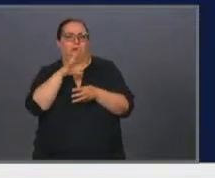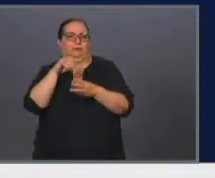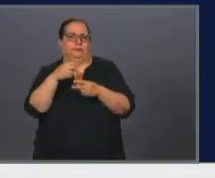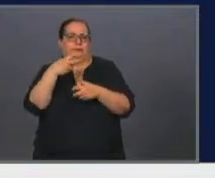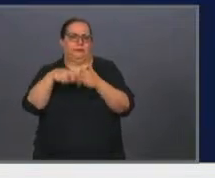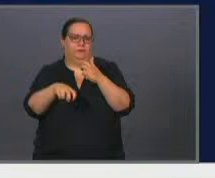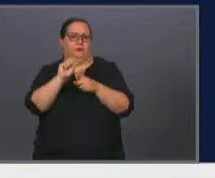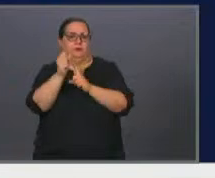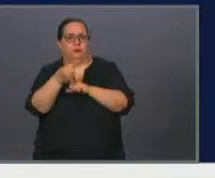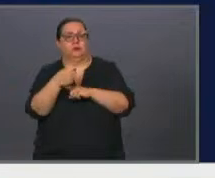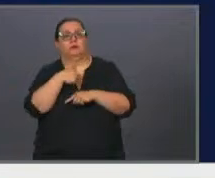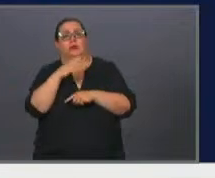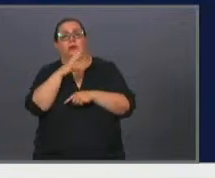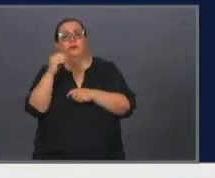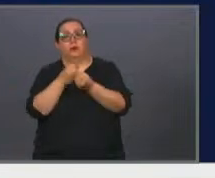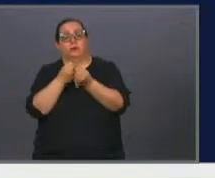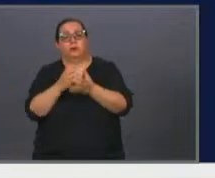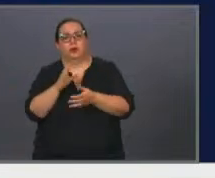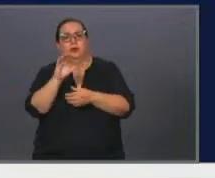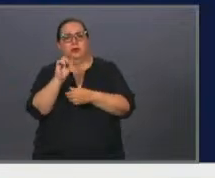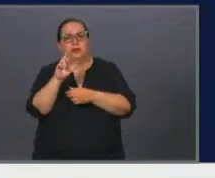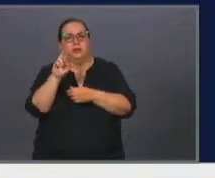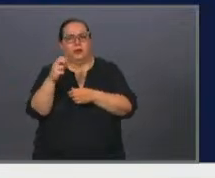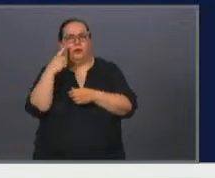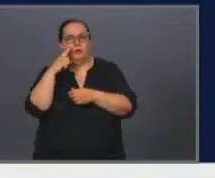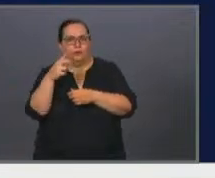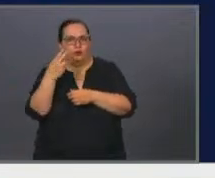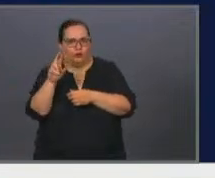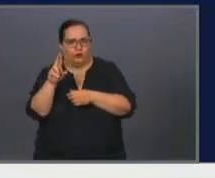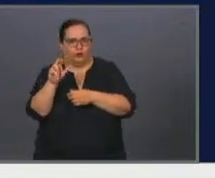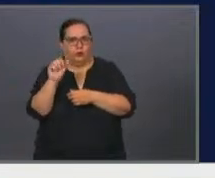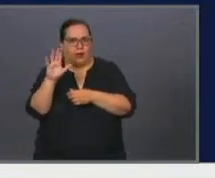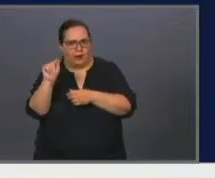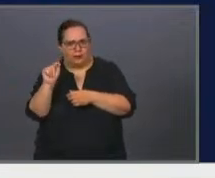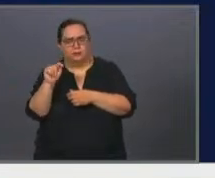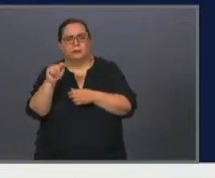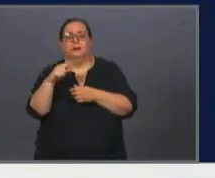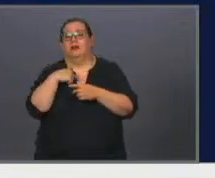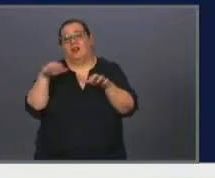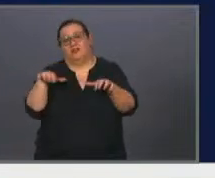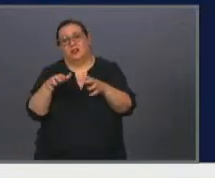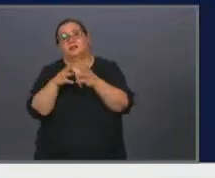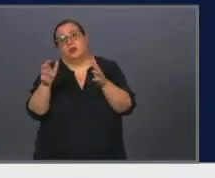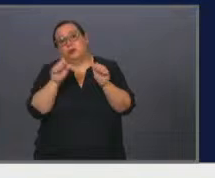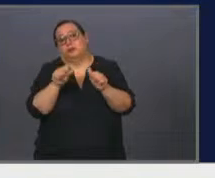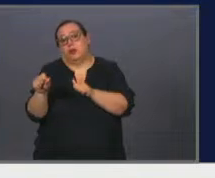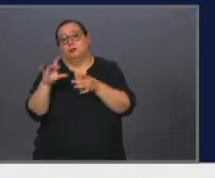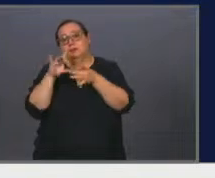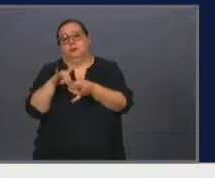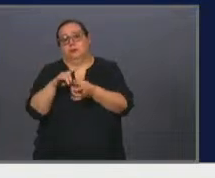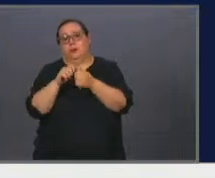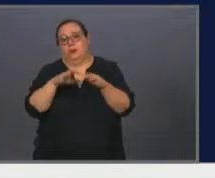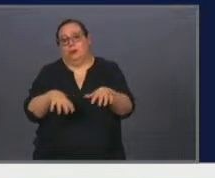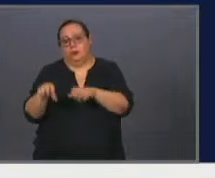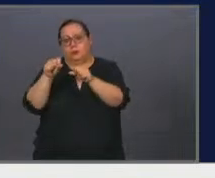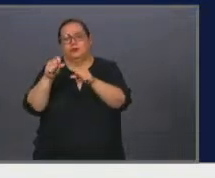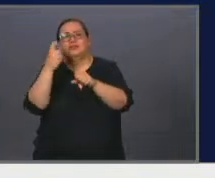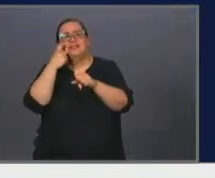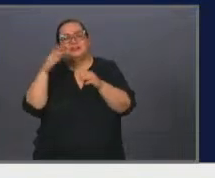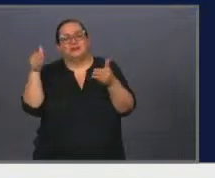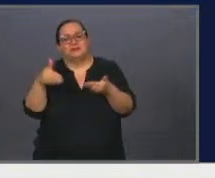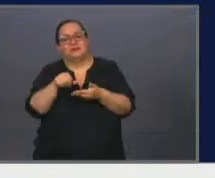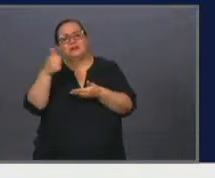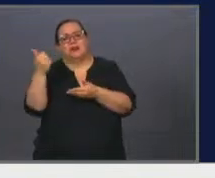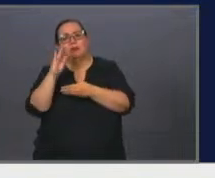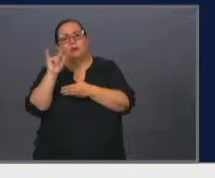So I've co-sponsored the Care for Her Act. I've done virtually as much as you possibly could on adoption. I just introduced another bill related to the